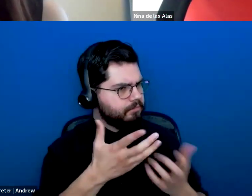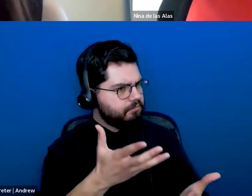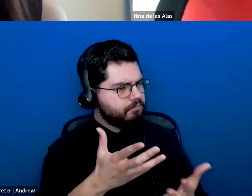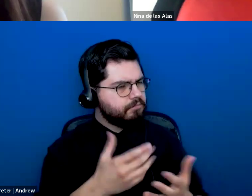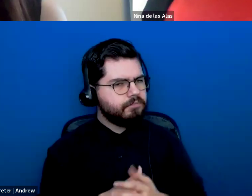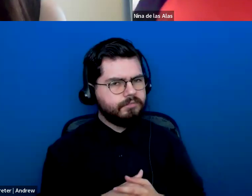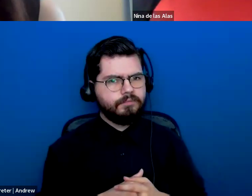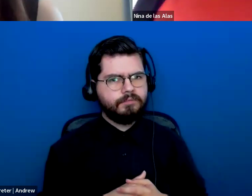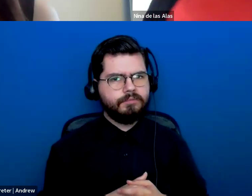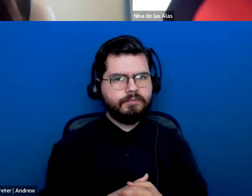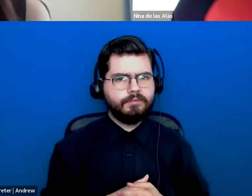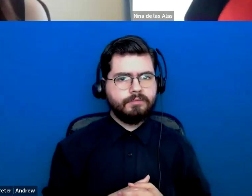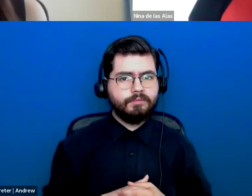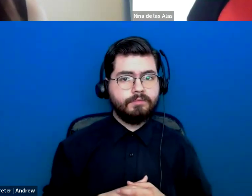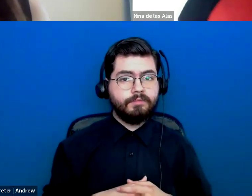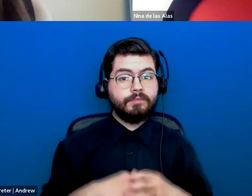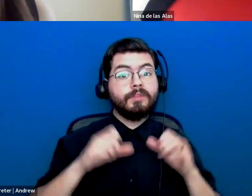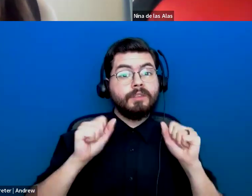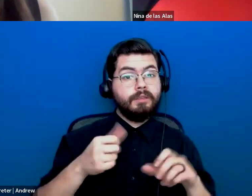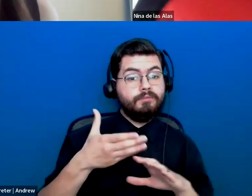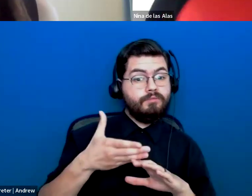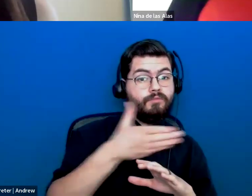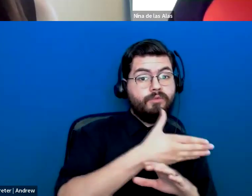Or Um, can we do a pre-post basically?